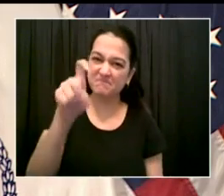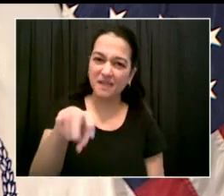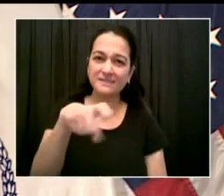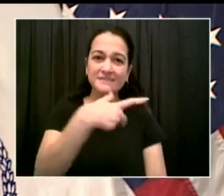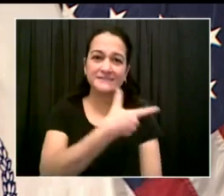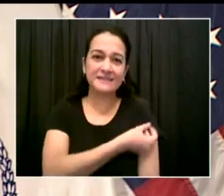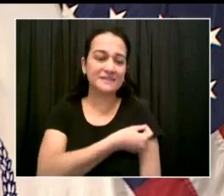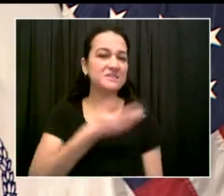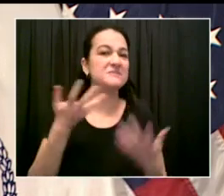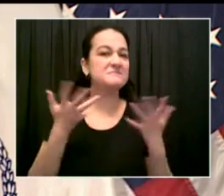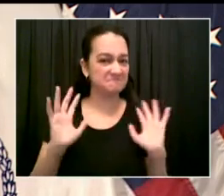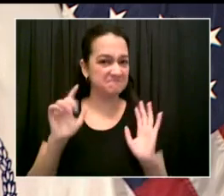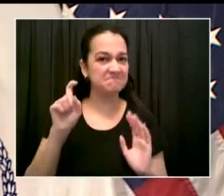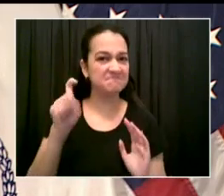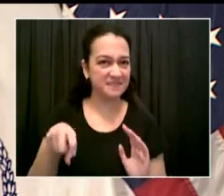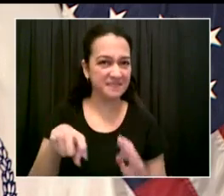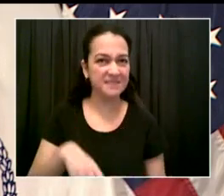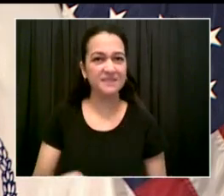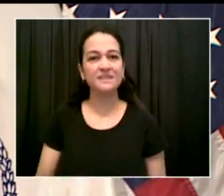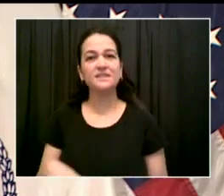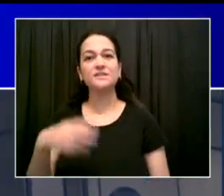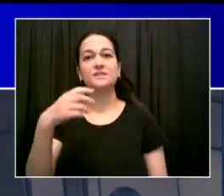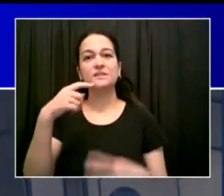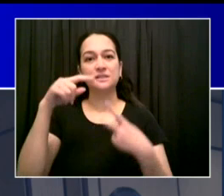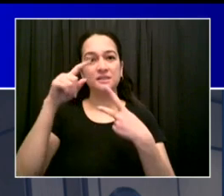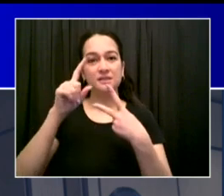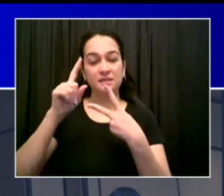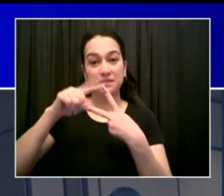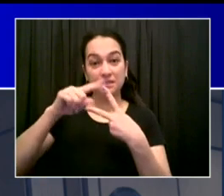will begin on August 2nd.